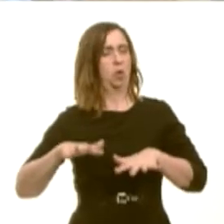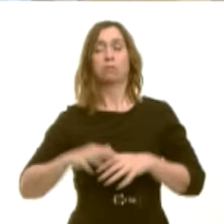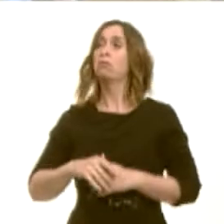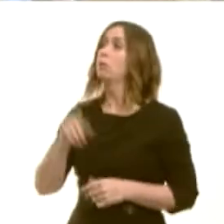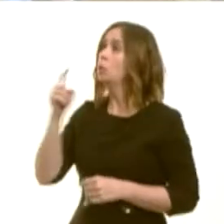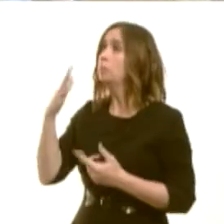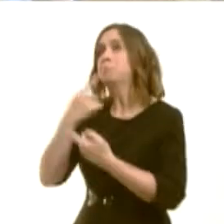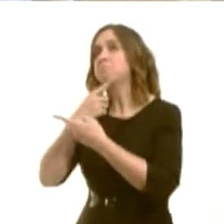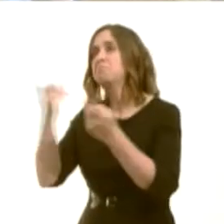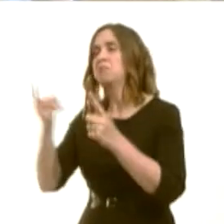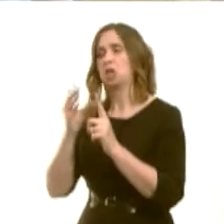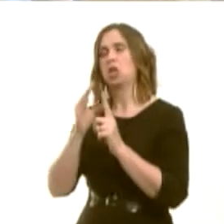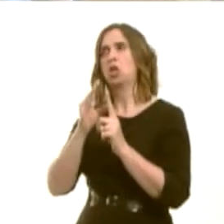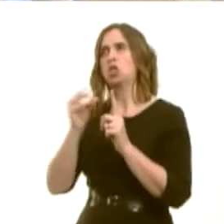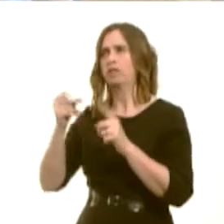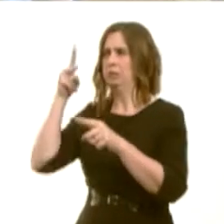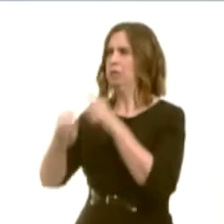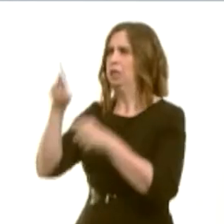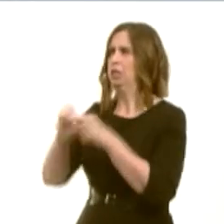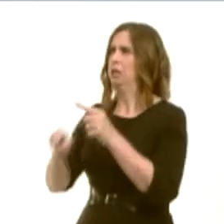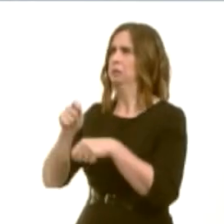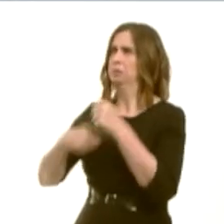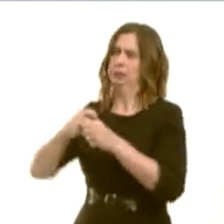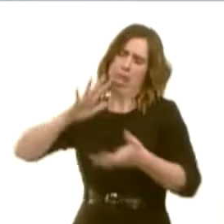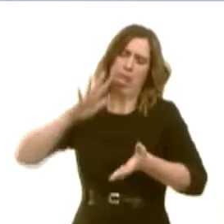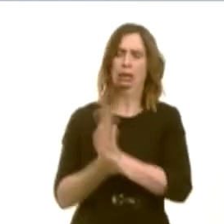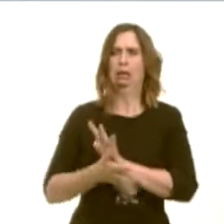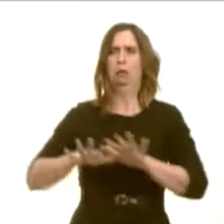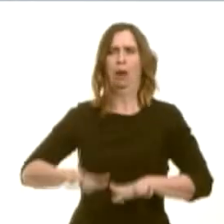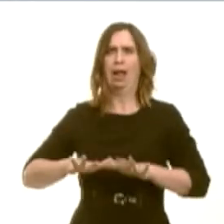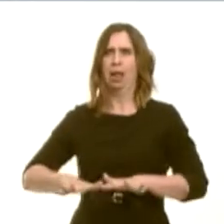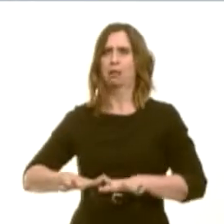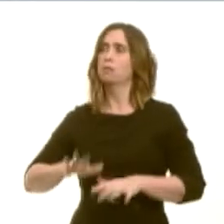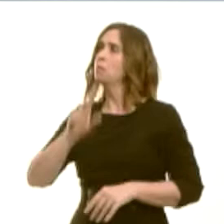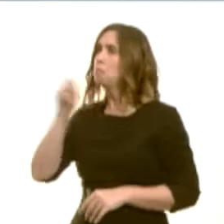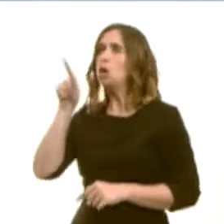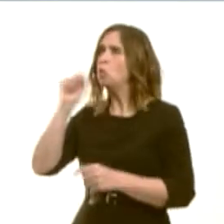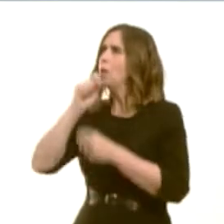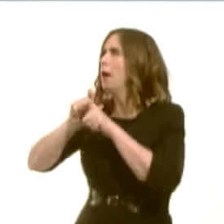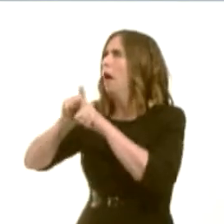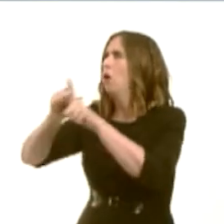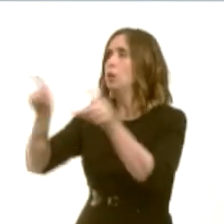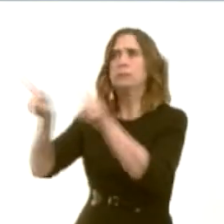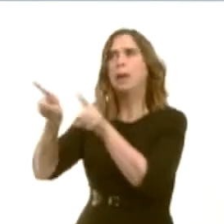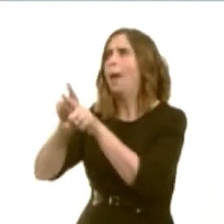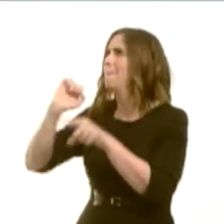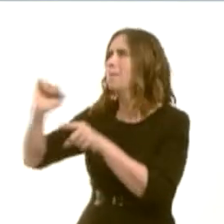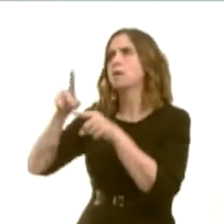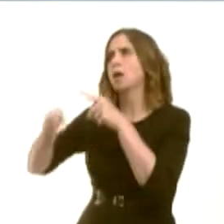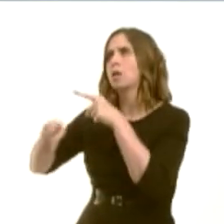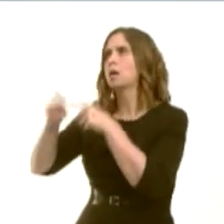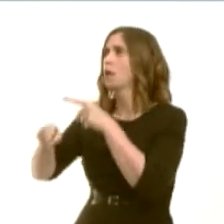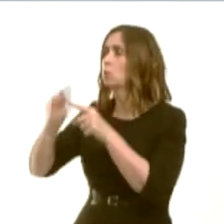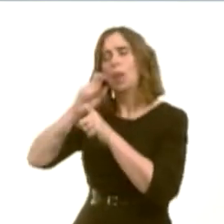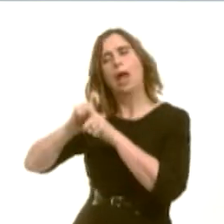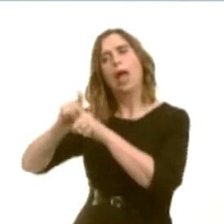that Tory cuts have been damaging to Wales, yet you don't want to reverse a single Tory cut to the Welsh Government's